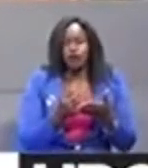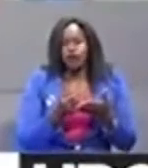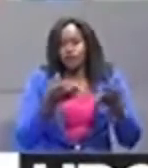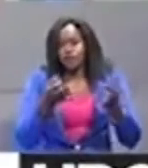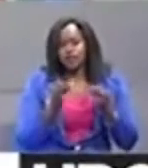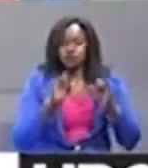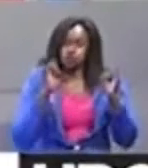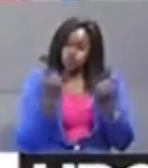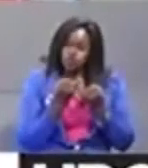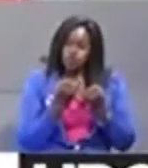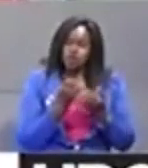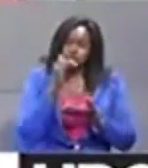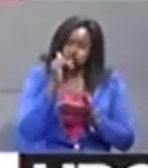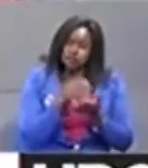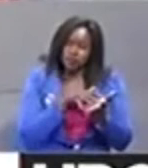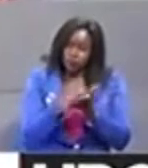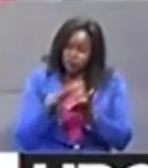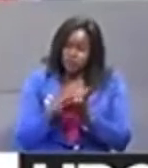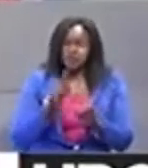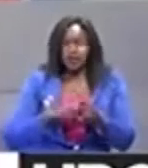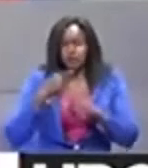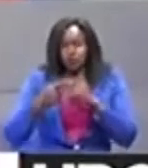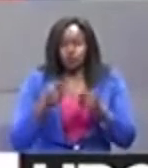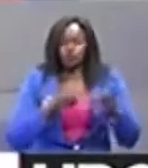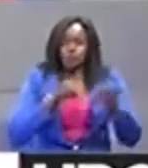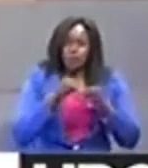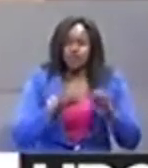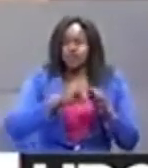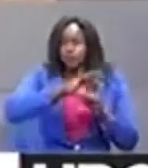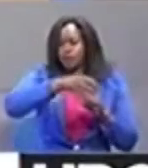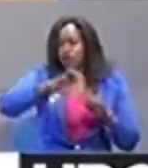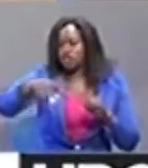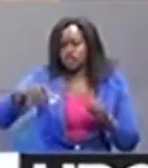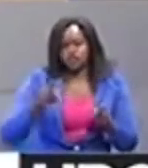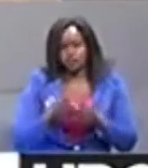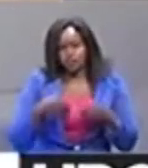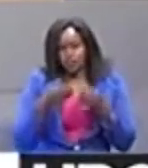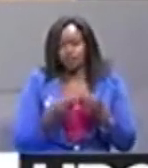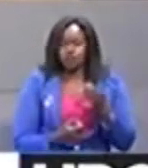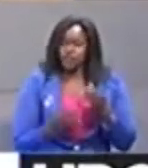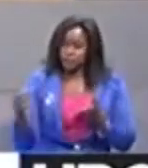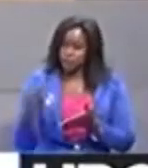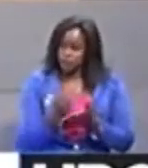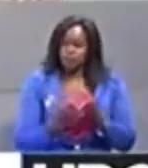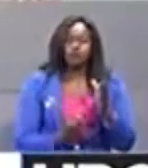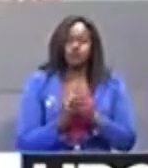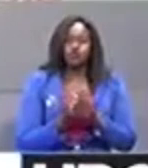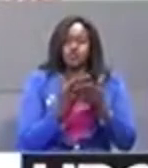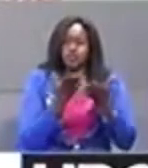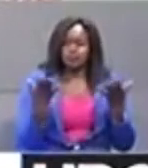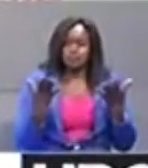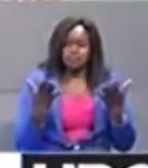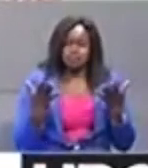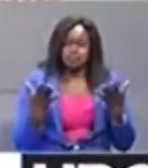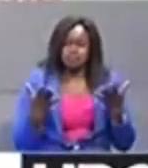cut costs incurred in operating branches and provides various employment opportunities in the industry. But